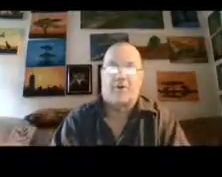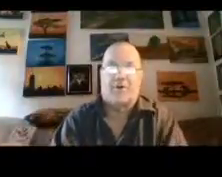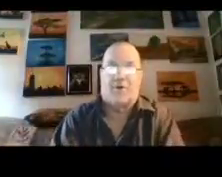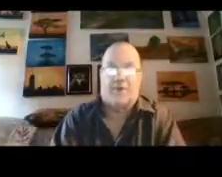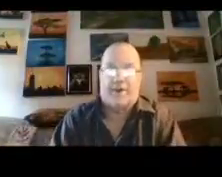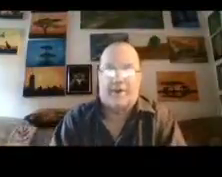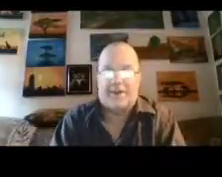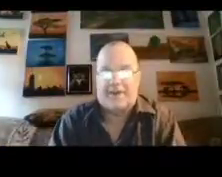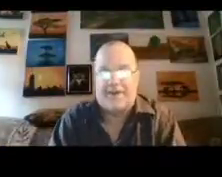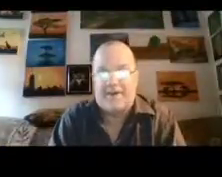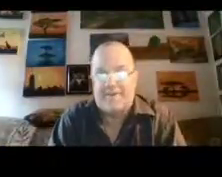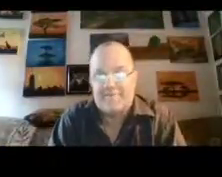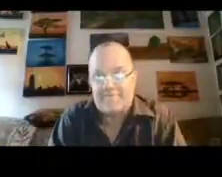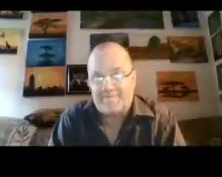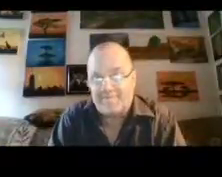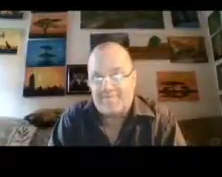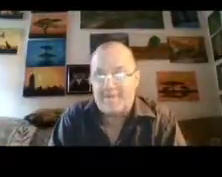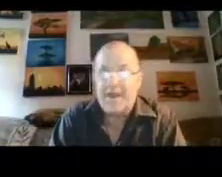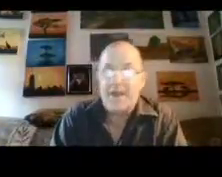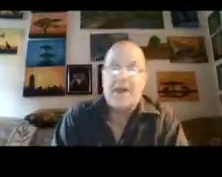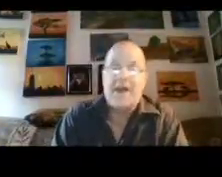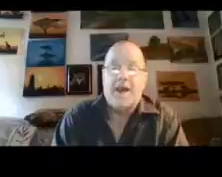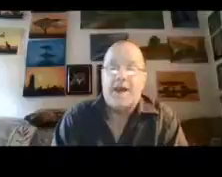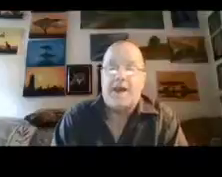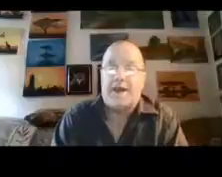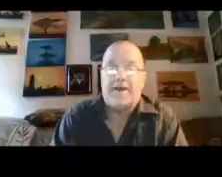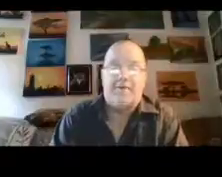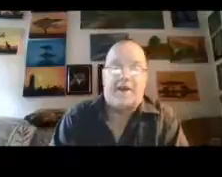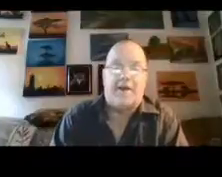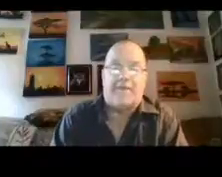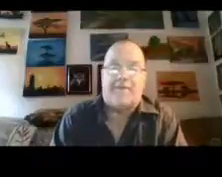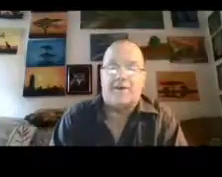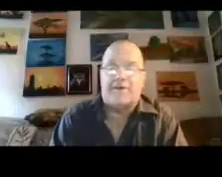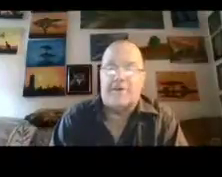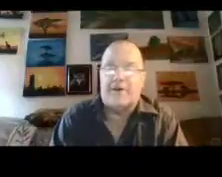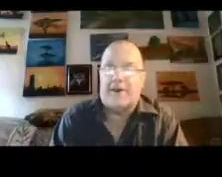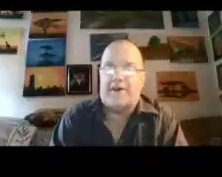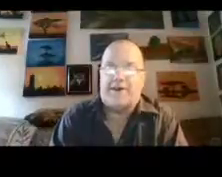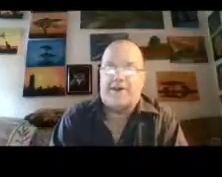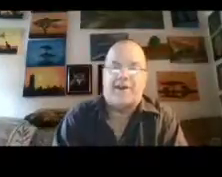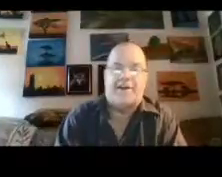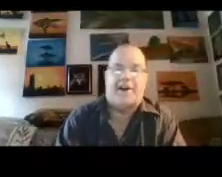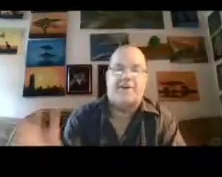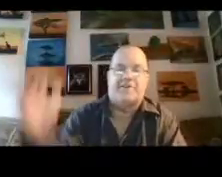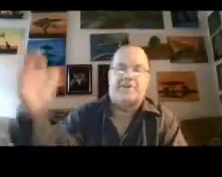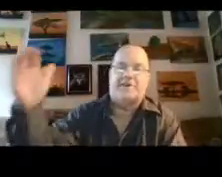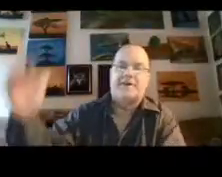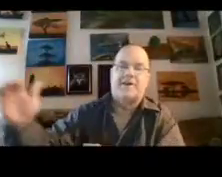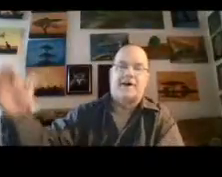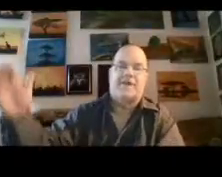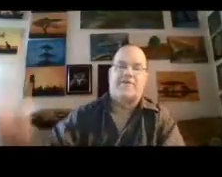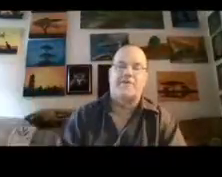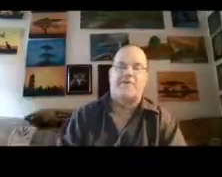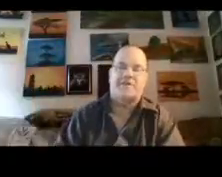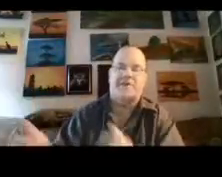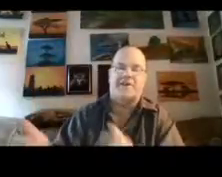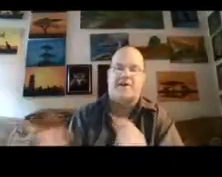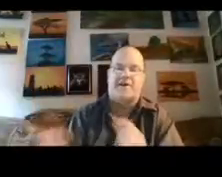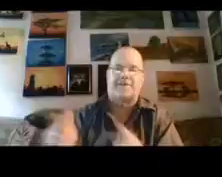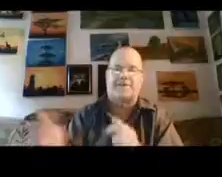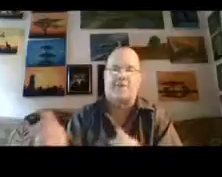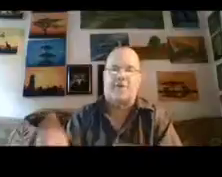over anything. Yeah. And I did my first one in 1999 using a few VCRs